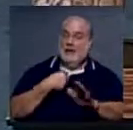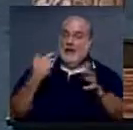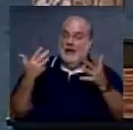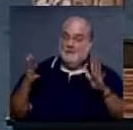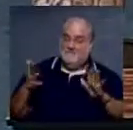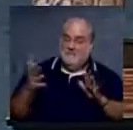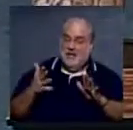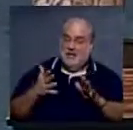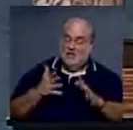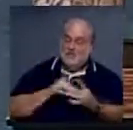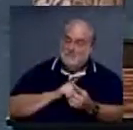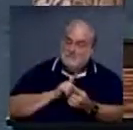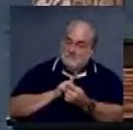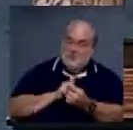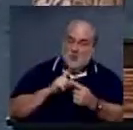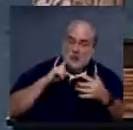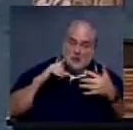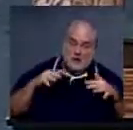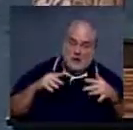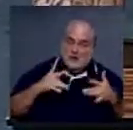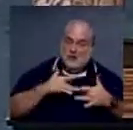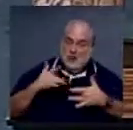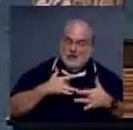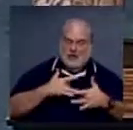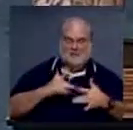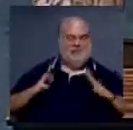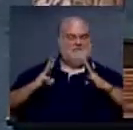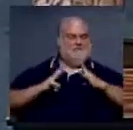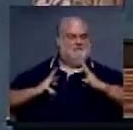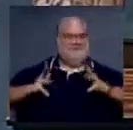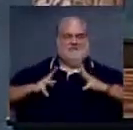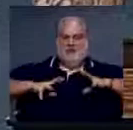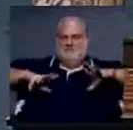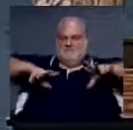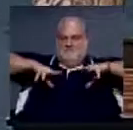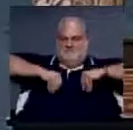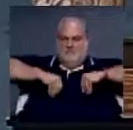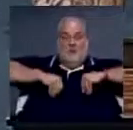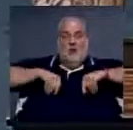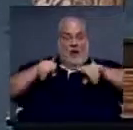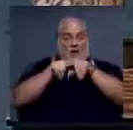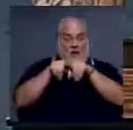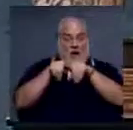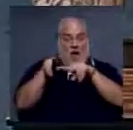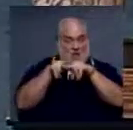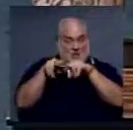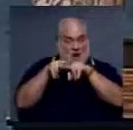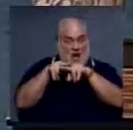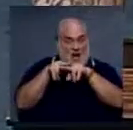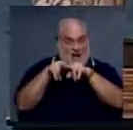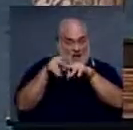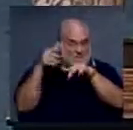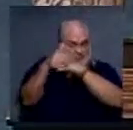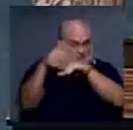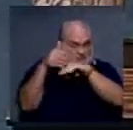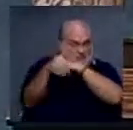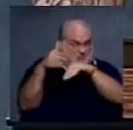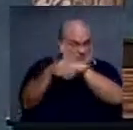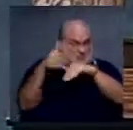the noise concerns, I feel that this is going to be fine for our area. We also have a train that is right behind us, too,